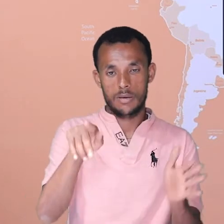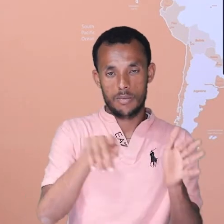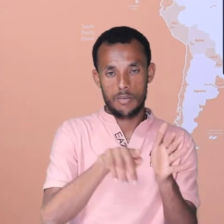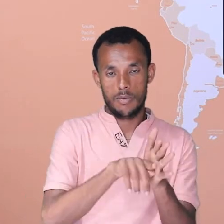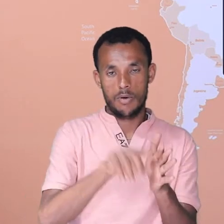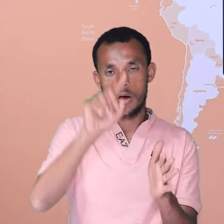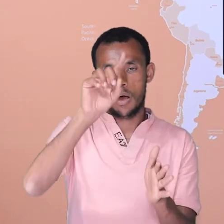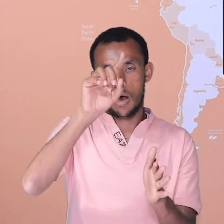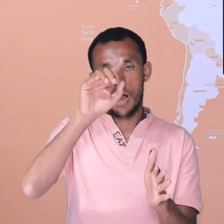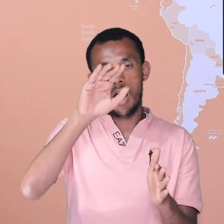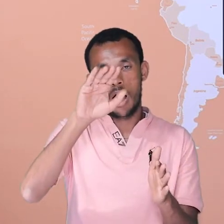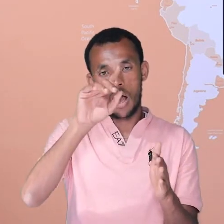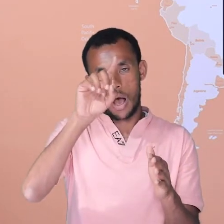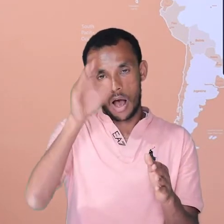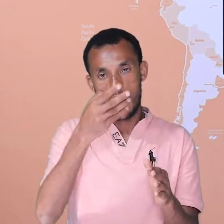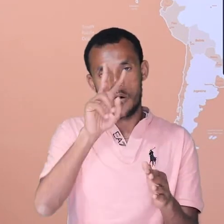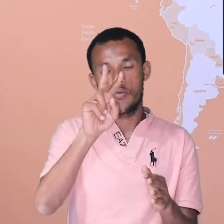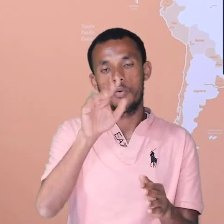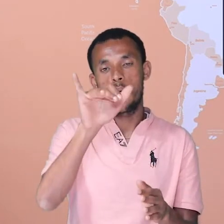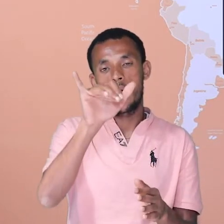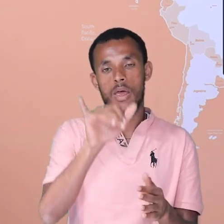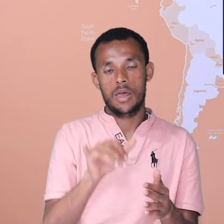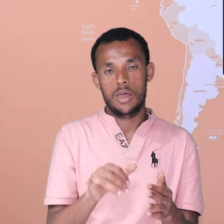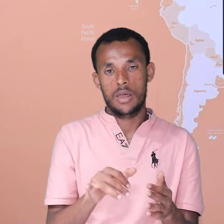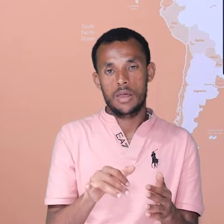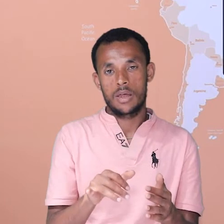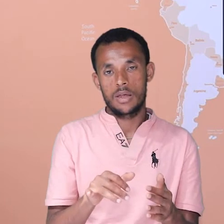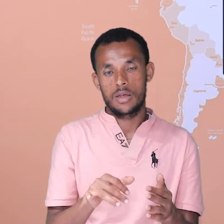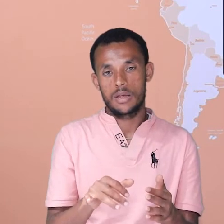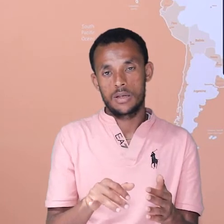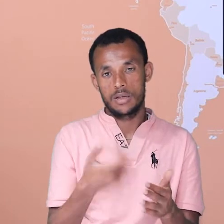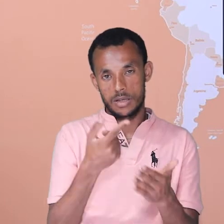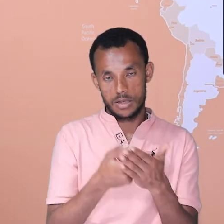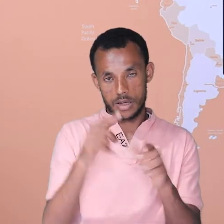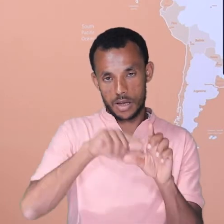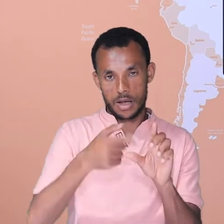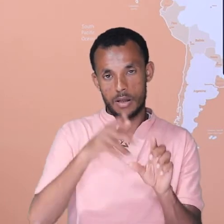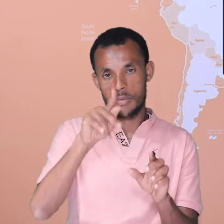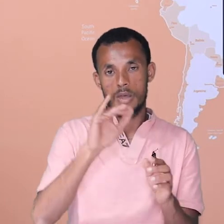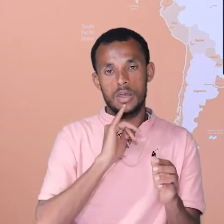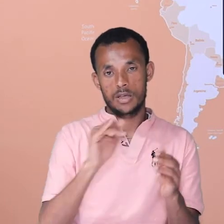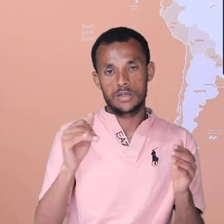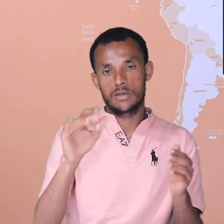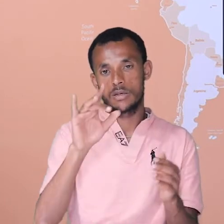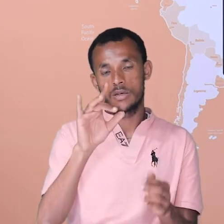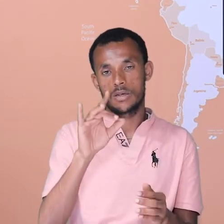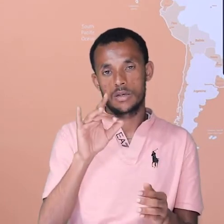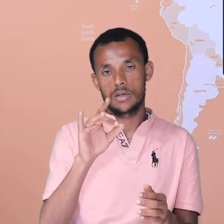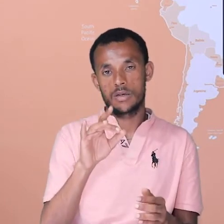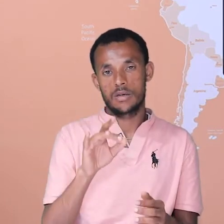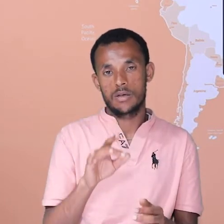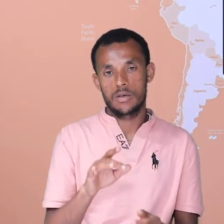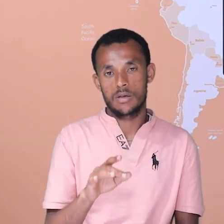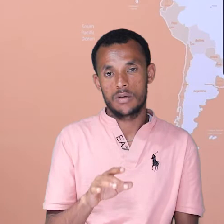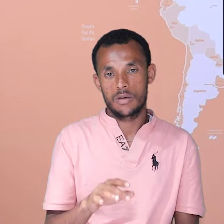minus half of y. In other words, BD is y, AC x. The angle P is 80 degree. Sorry,